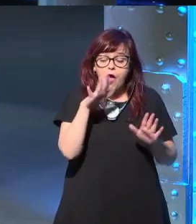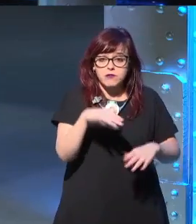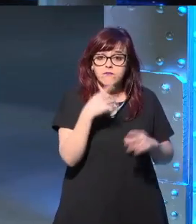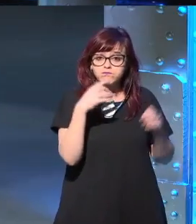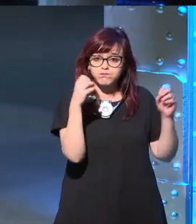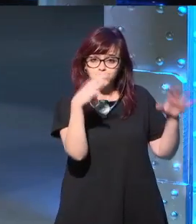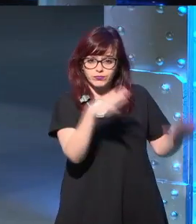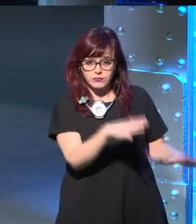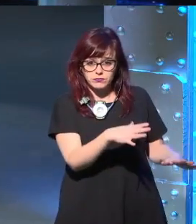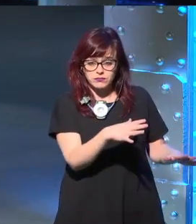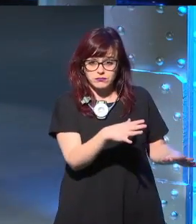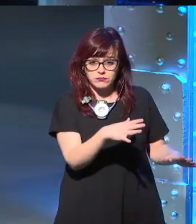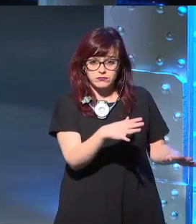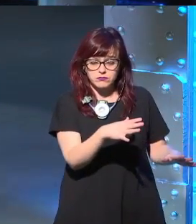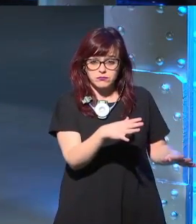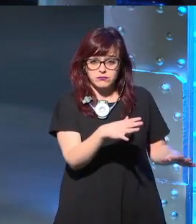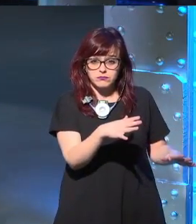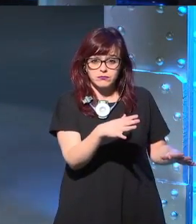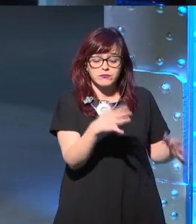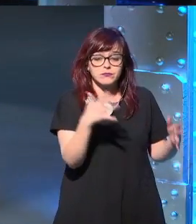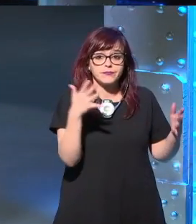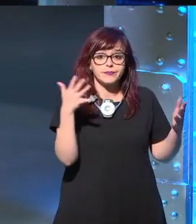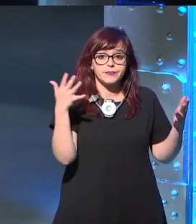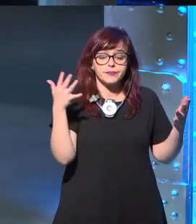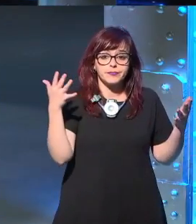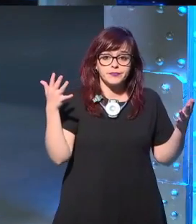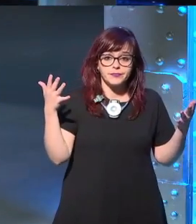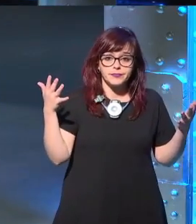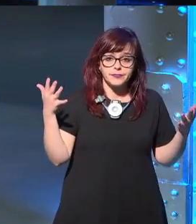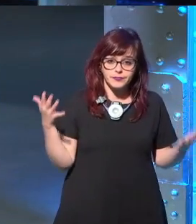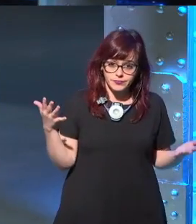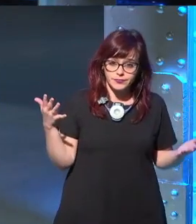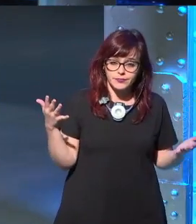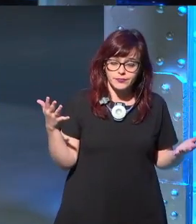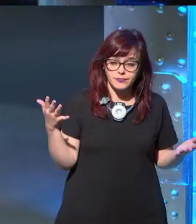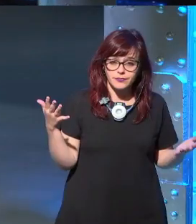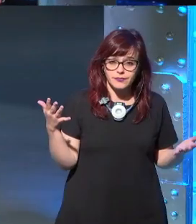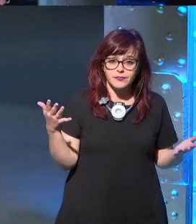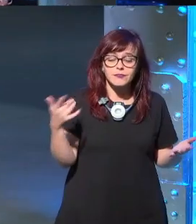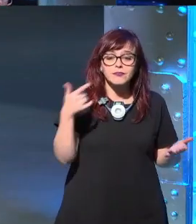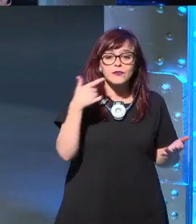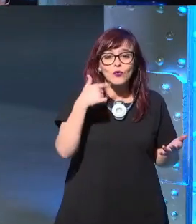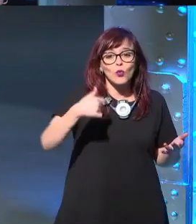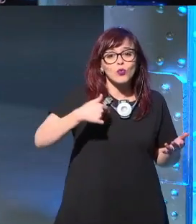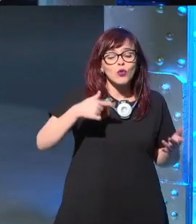tried to approach him not through his painting masterpieces, but through his notebooks. We have